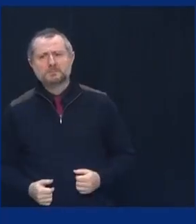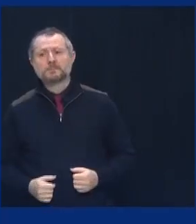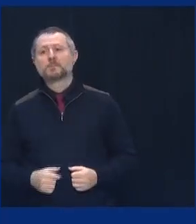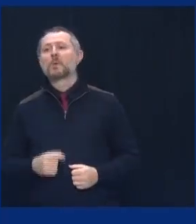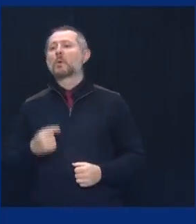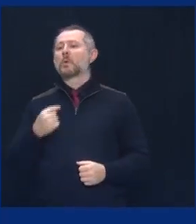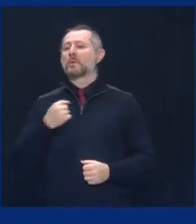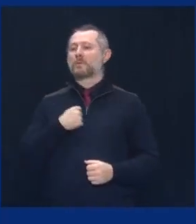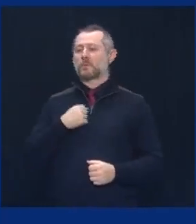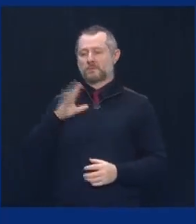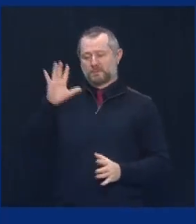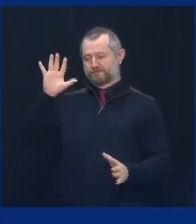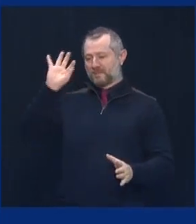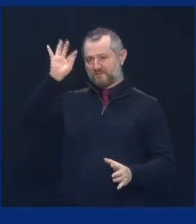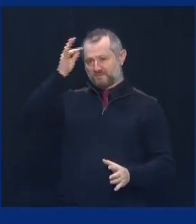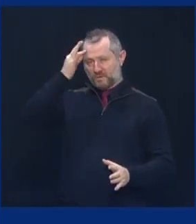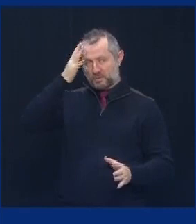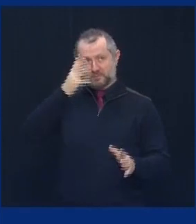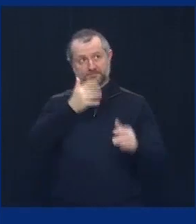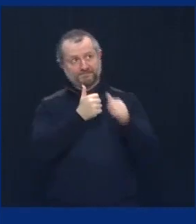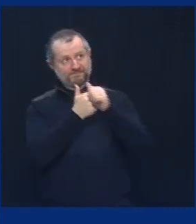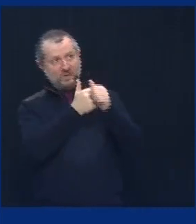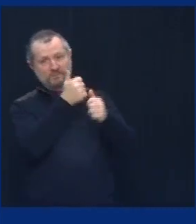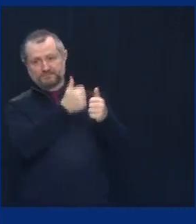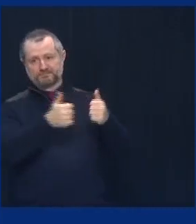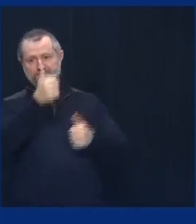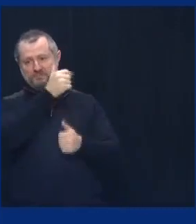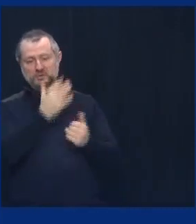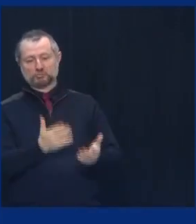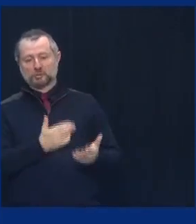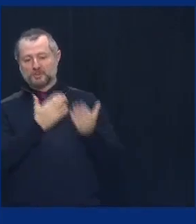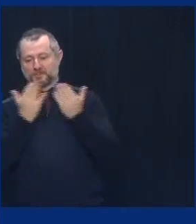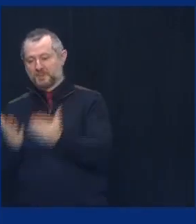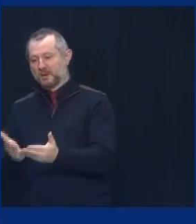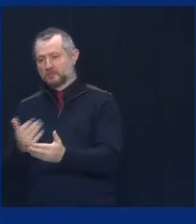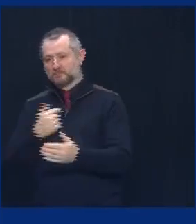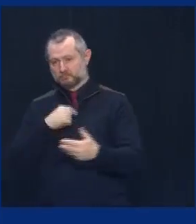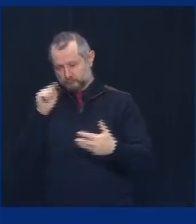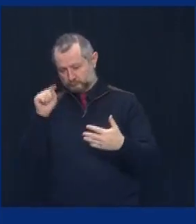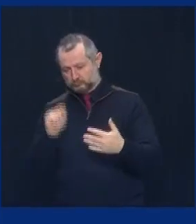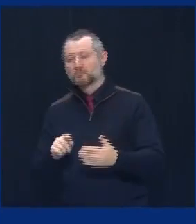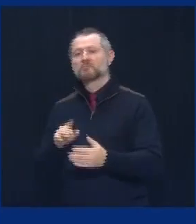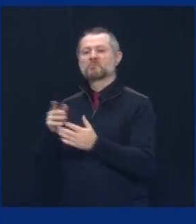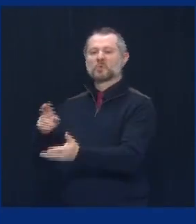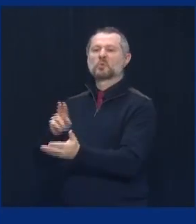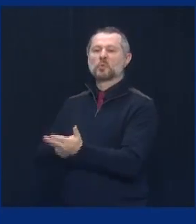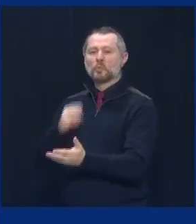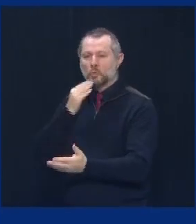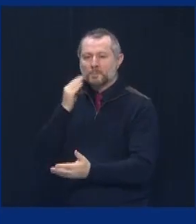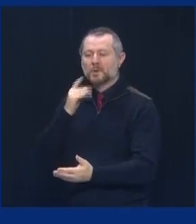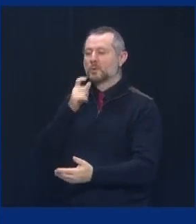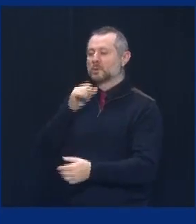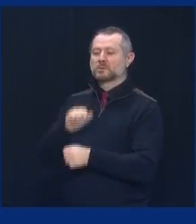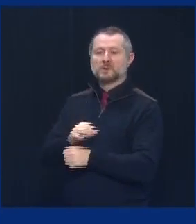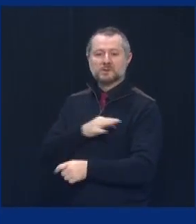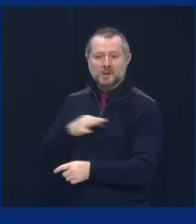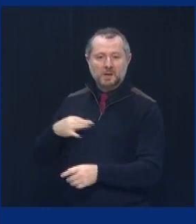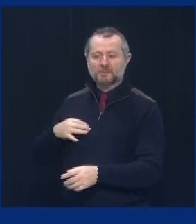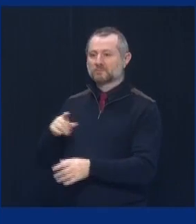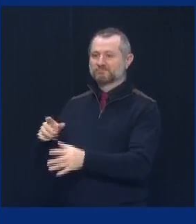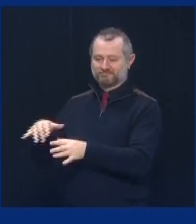federal guidance, which basically recommended the same thing in their advisory panel. But nursing